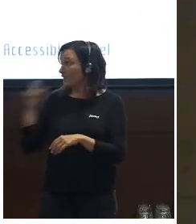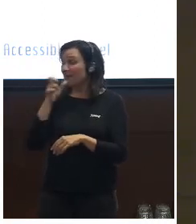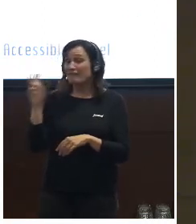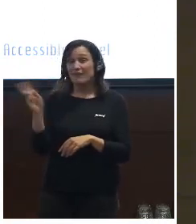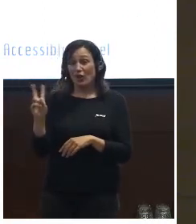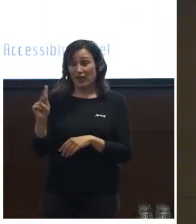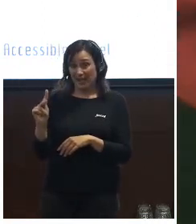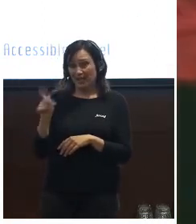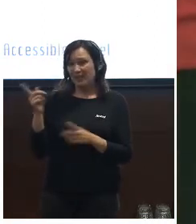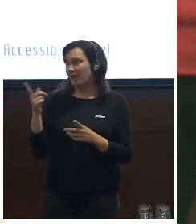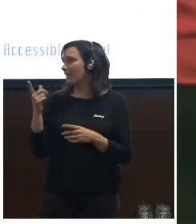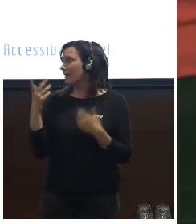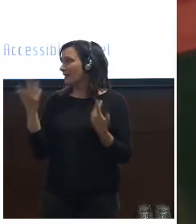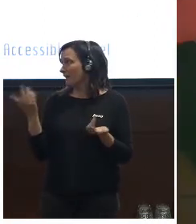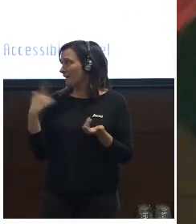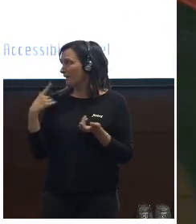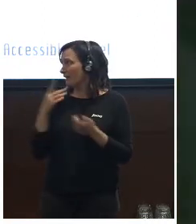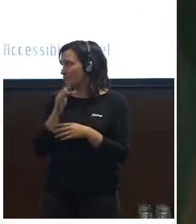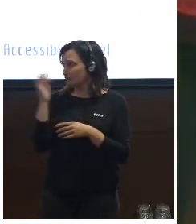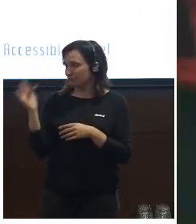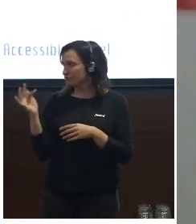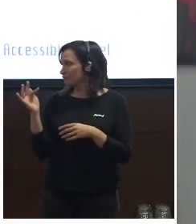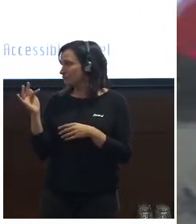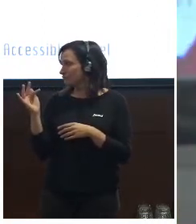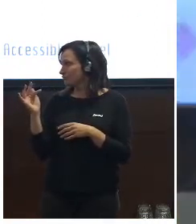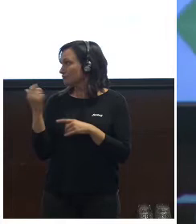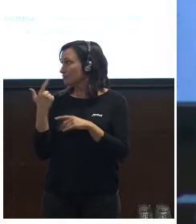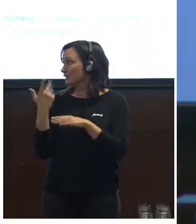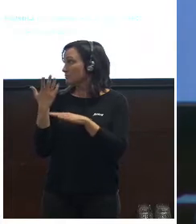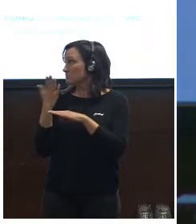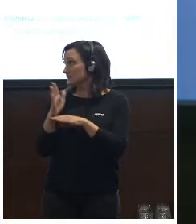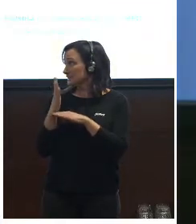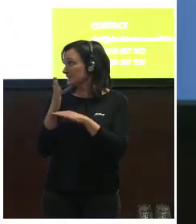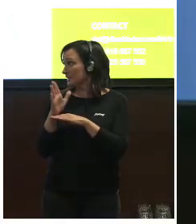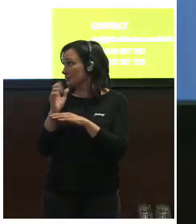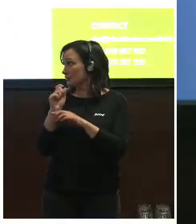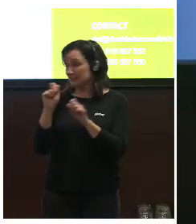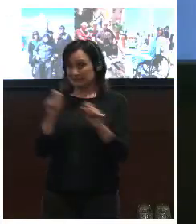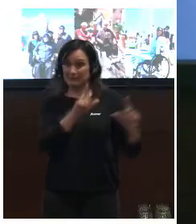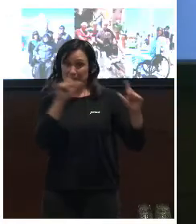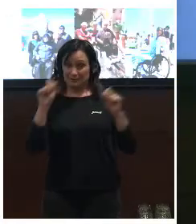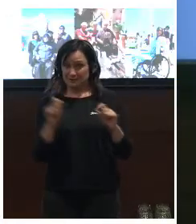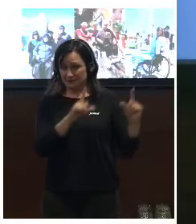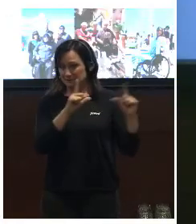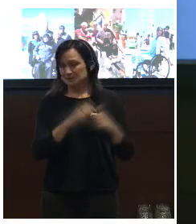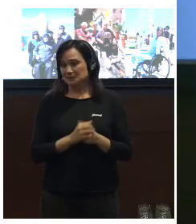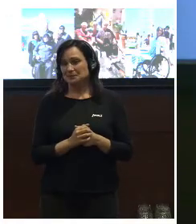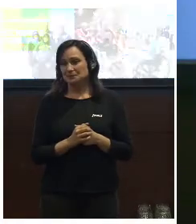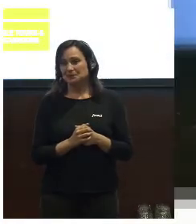myself with a few slides. We'll go quickly if it's working.